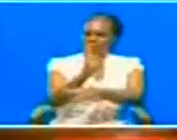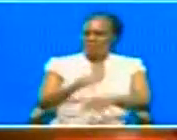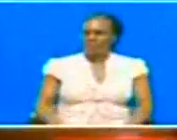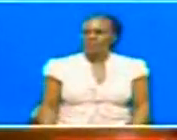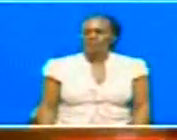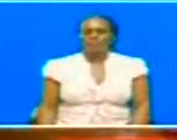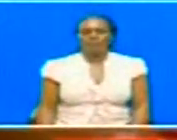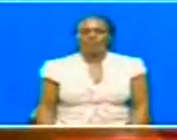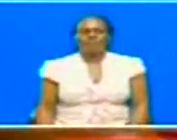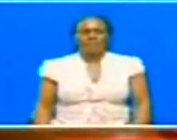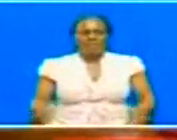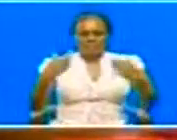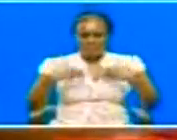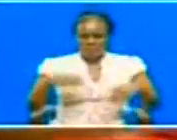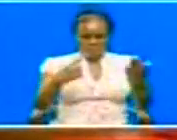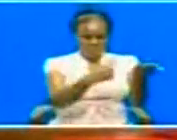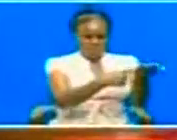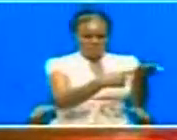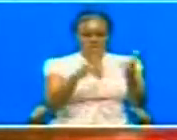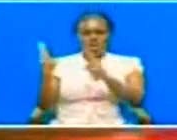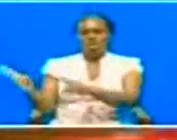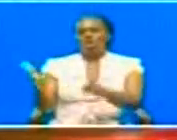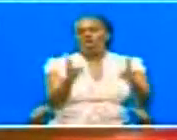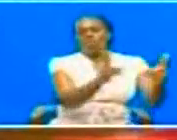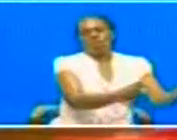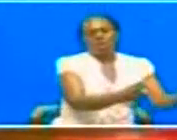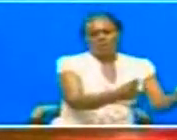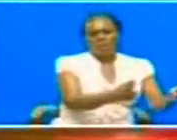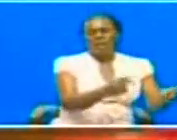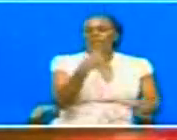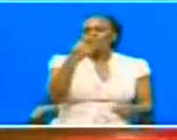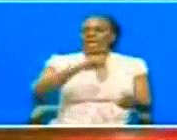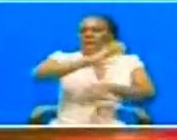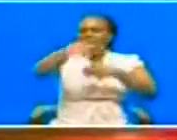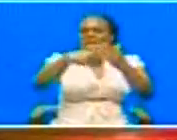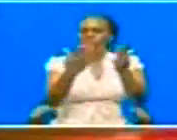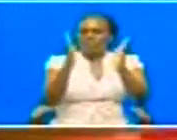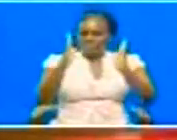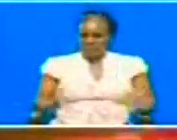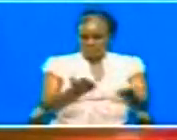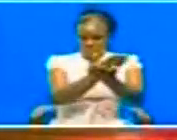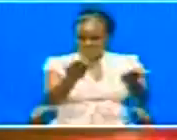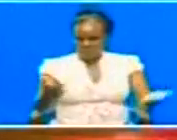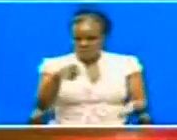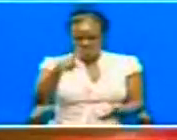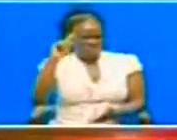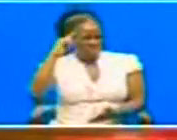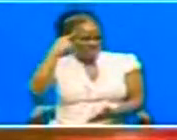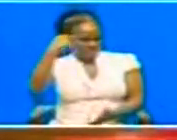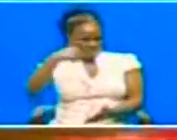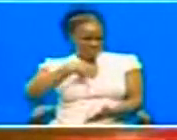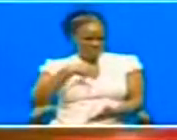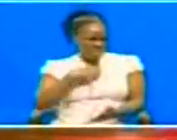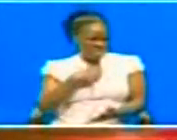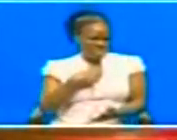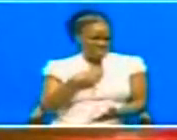right. People with albinism are normal, so I'll just like to tell everyone else that don't see me as maybe